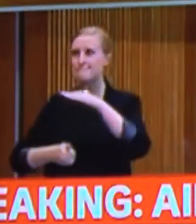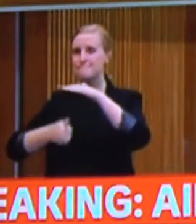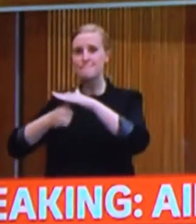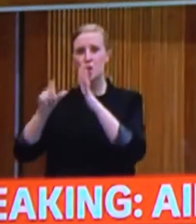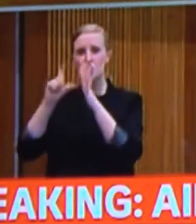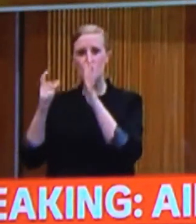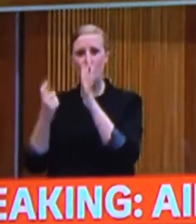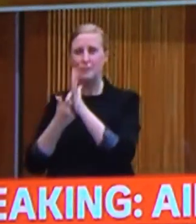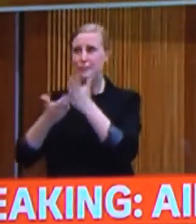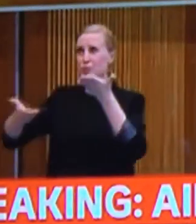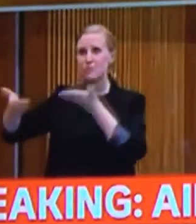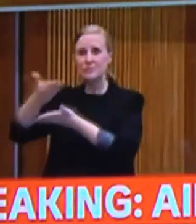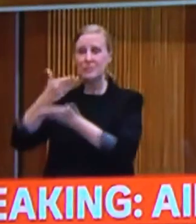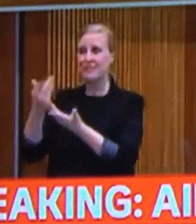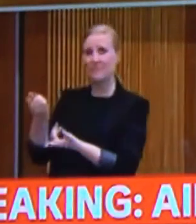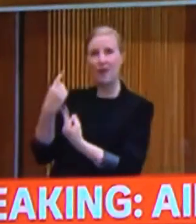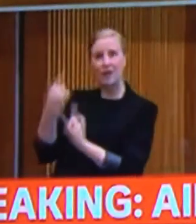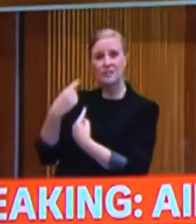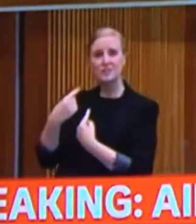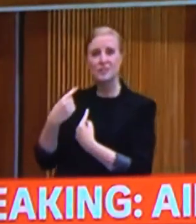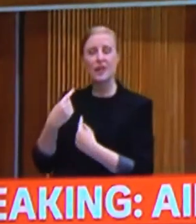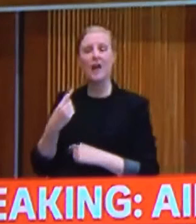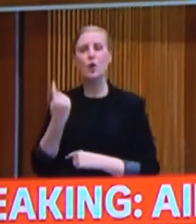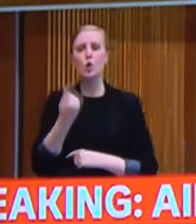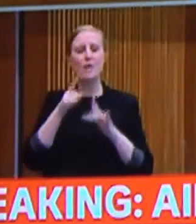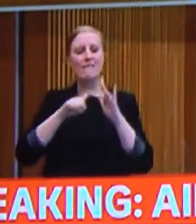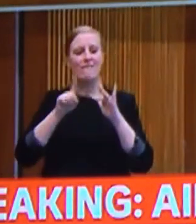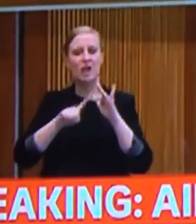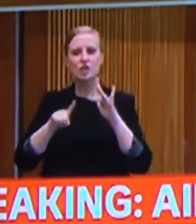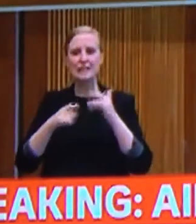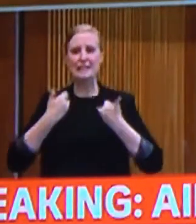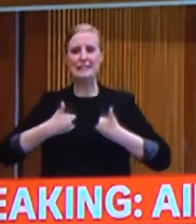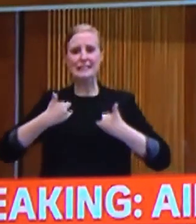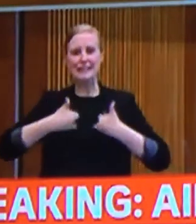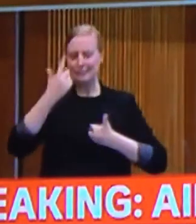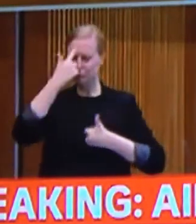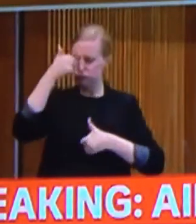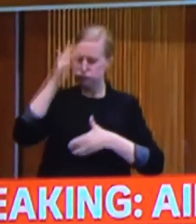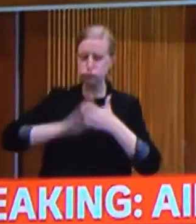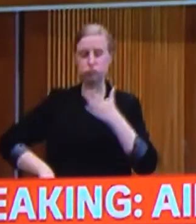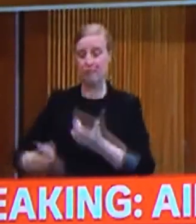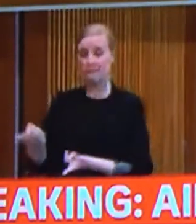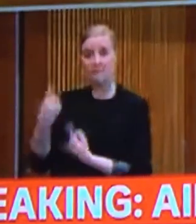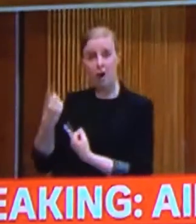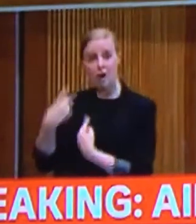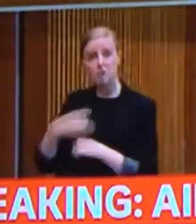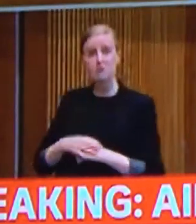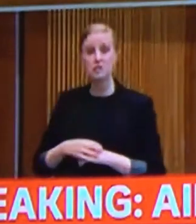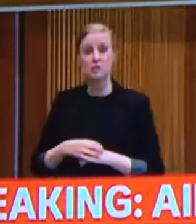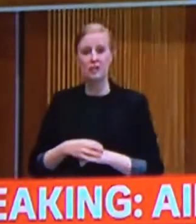took advice from infectious diseases experts. People have provided that advice fearlessly, and we followed